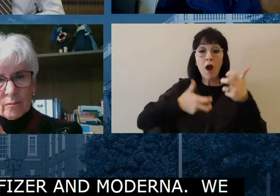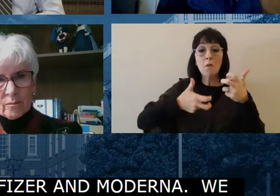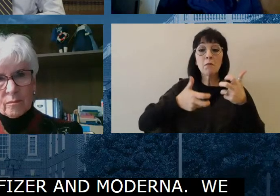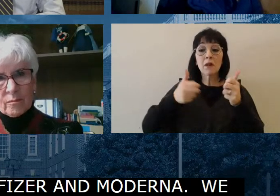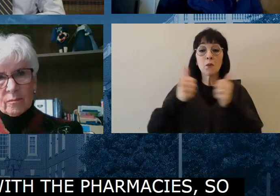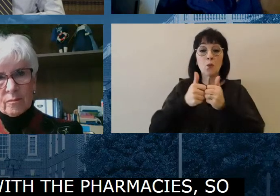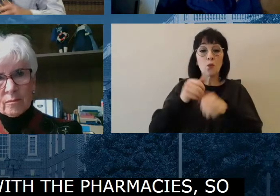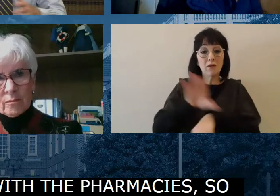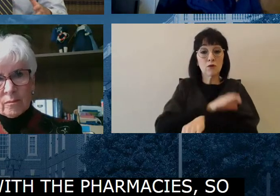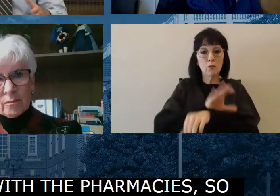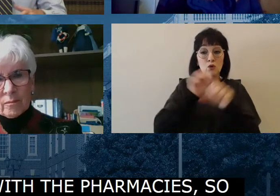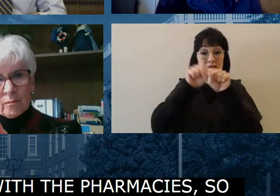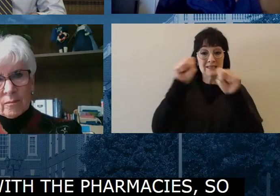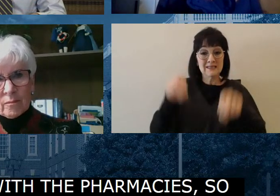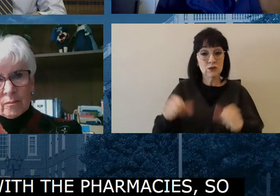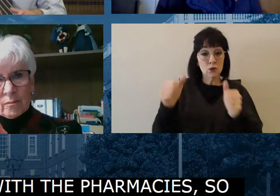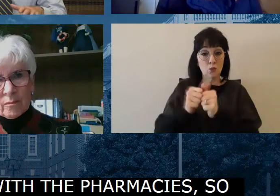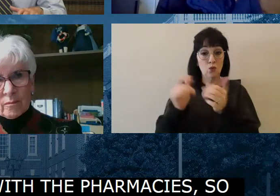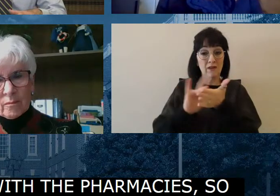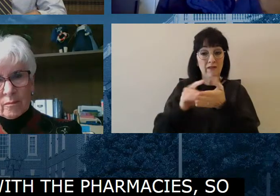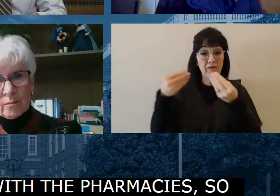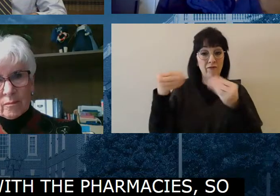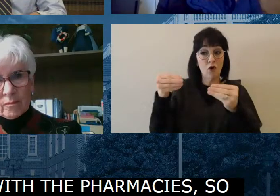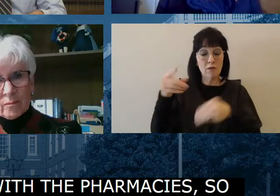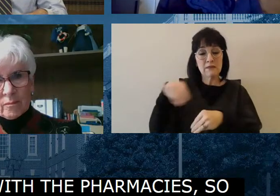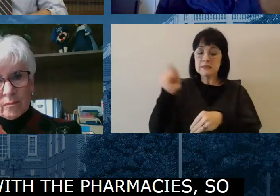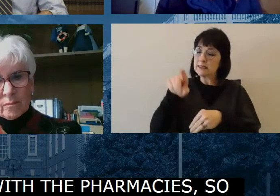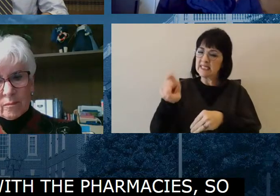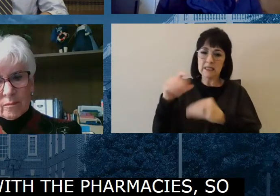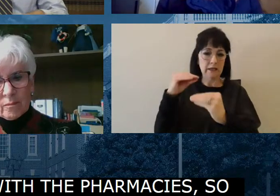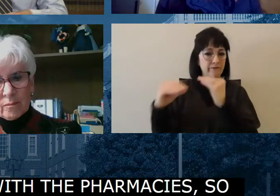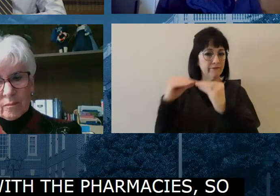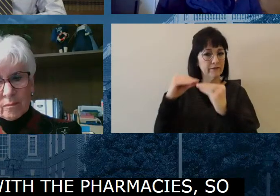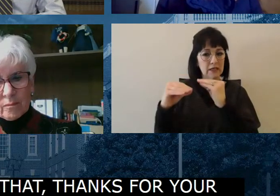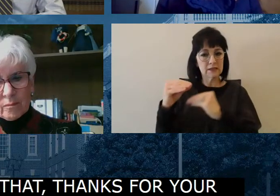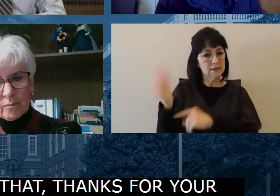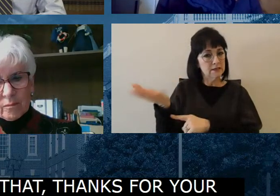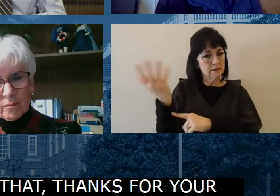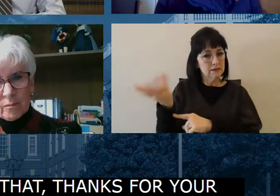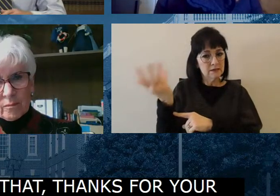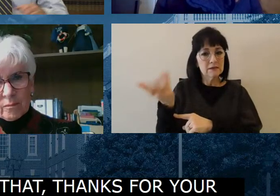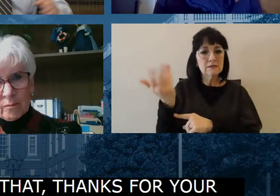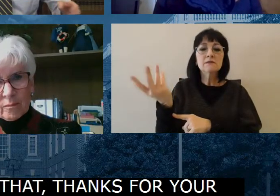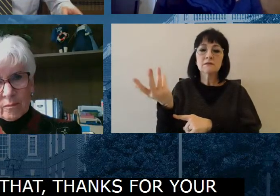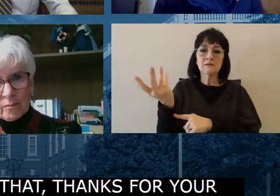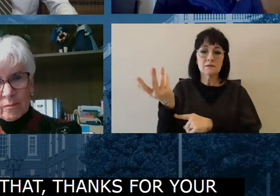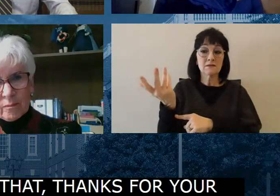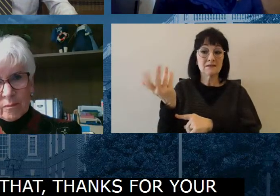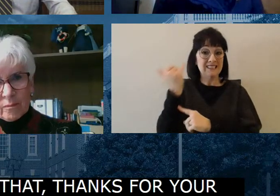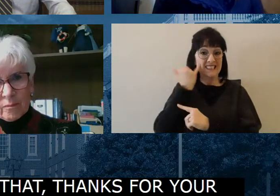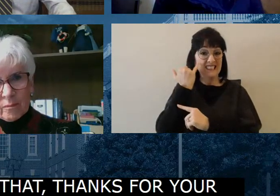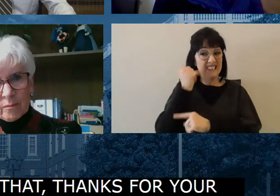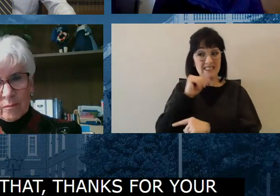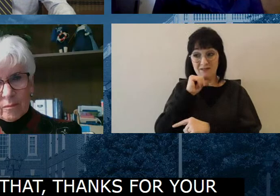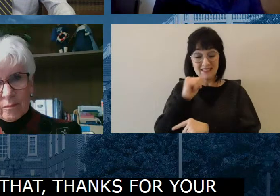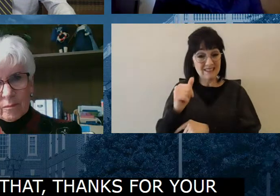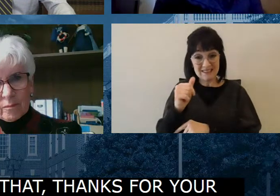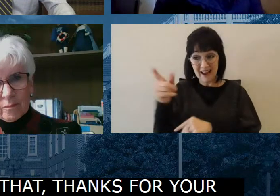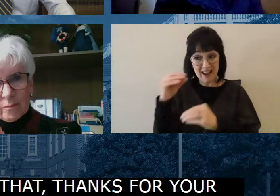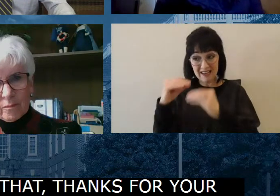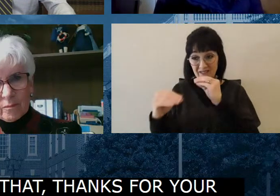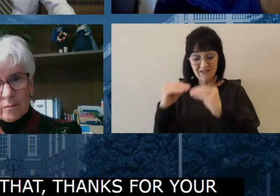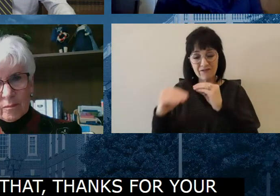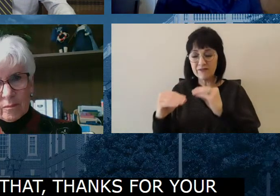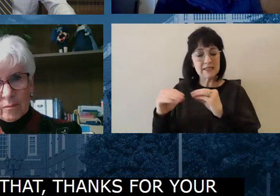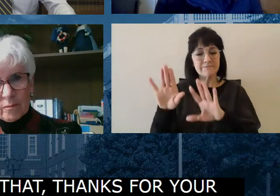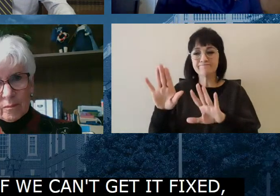to have that done. So if we can't get it fixed, then we're going to have to look to other partners to move those